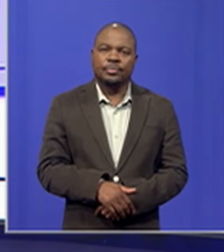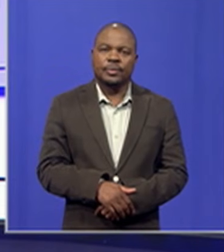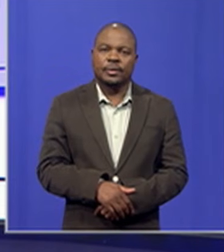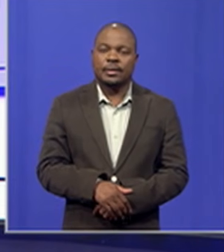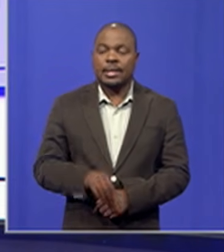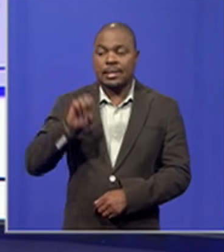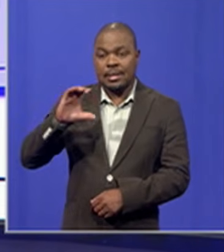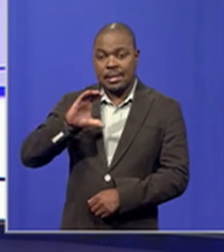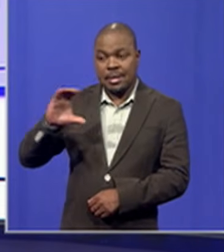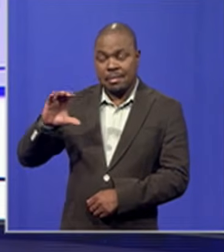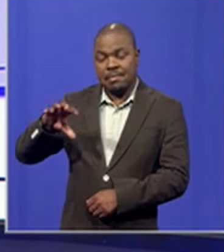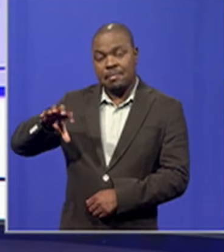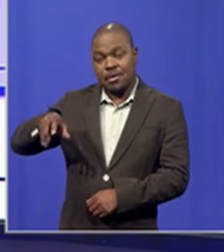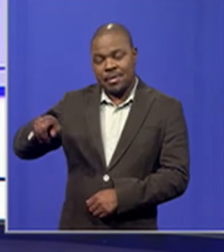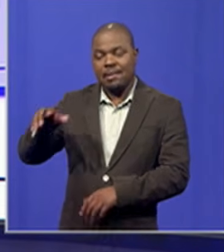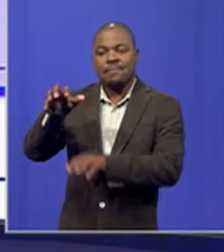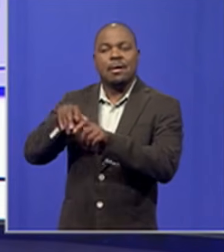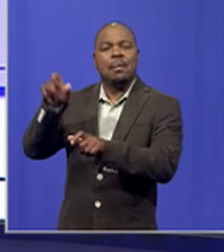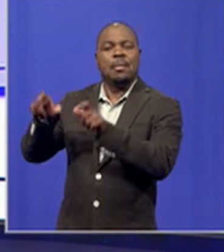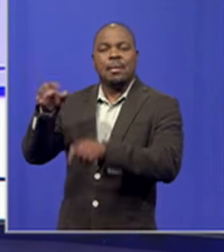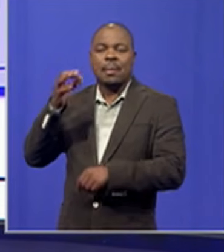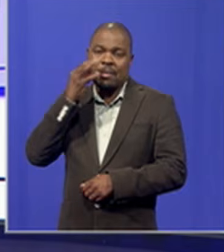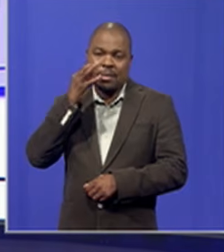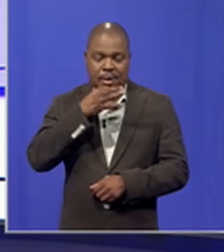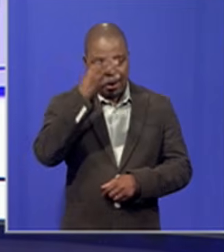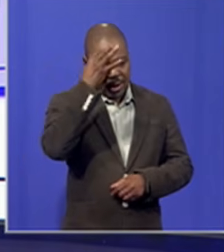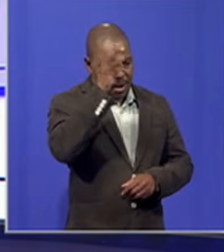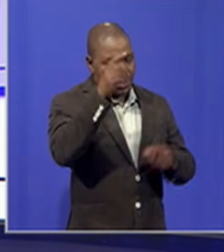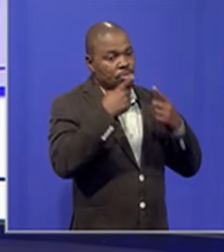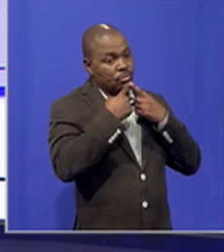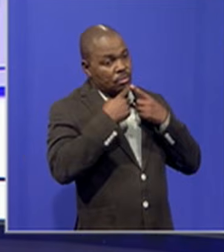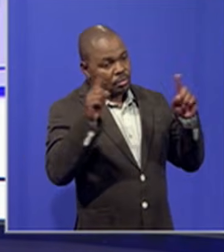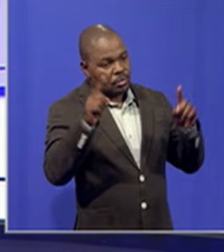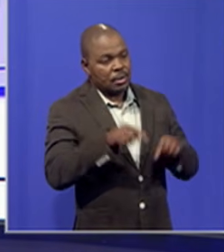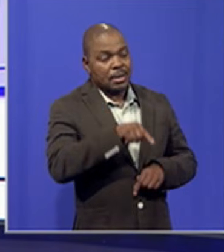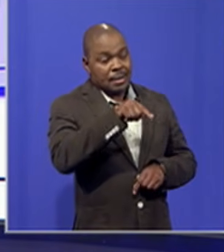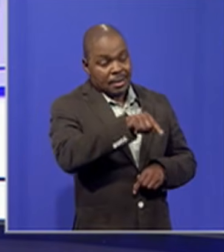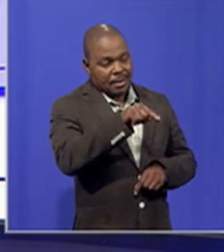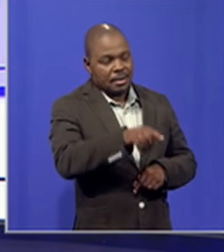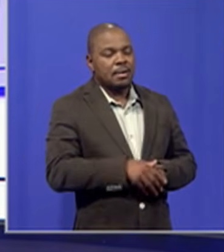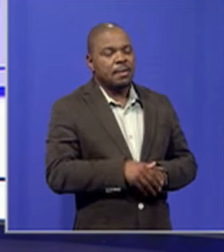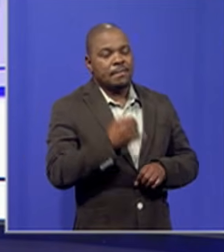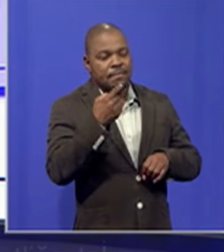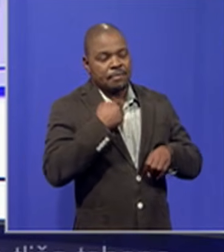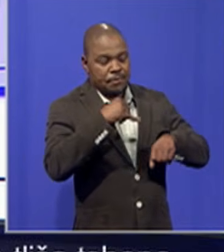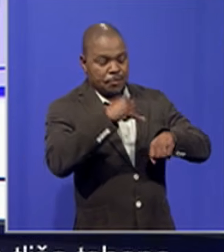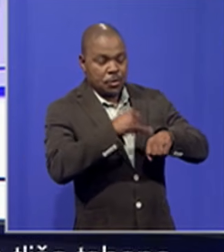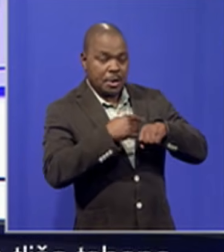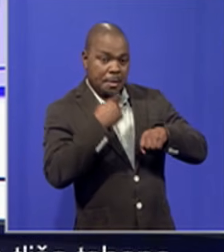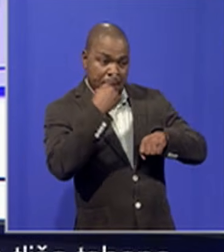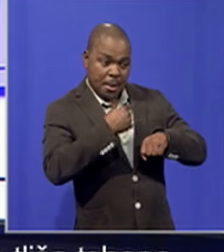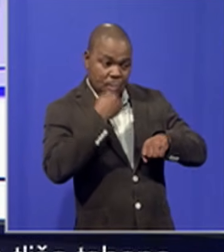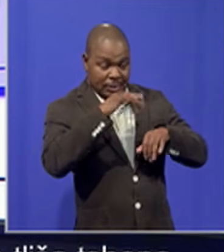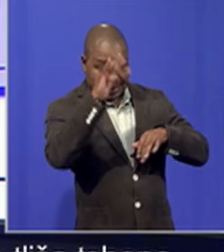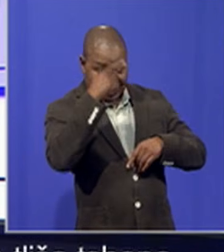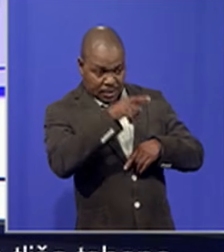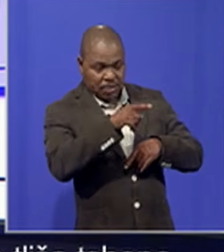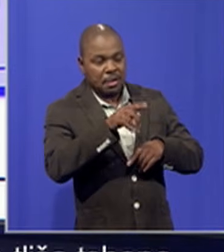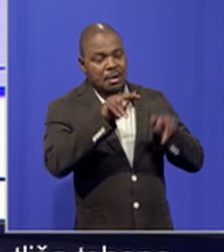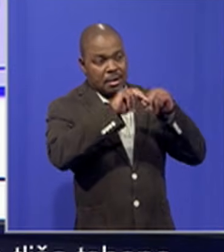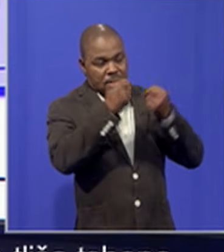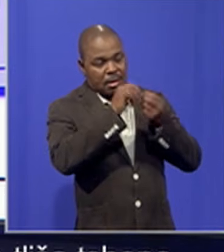Balemi ba ka Eastern Cape ba re go theiwa ga go phulega ga bolwetši bja tlhako le molomo bjalo ka seemo sa masetlapelo a bosetšhaba go ba tlišetša tshepo.